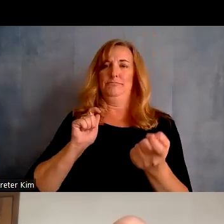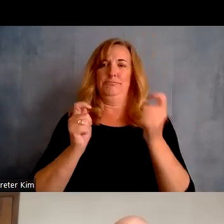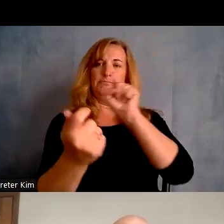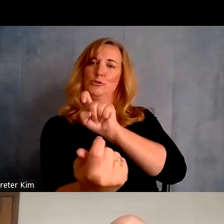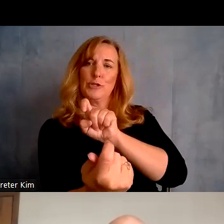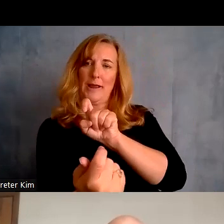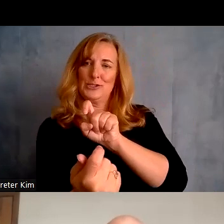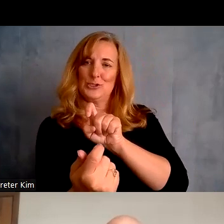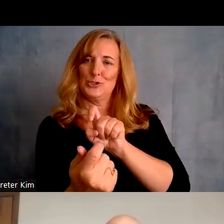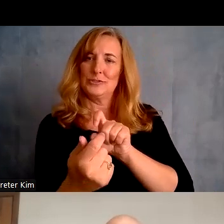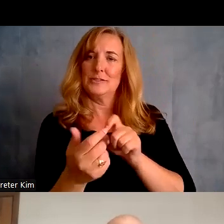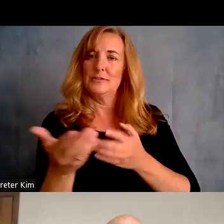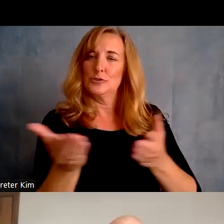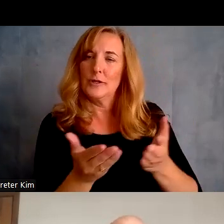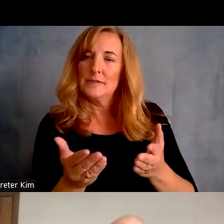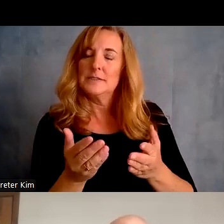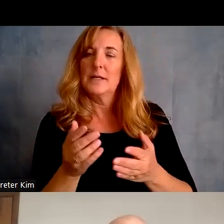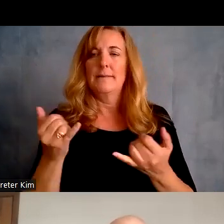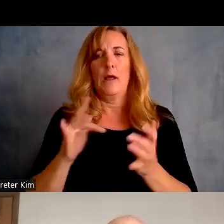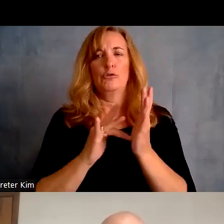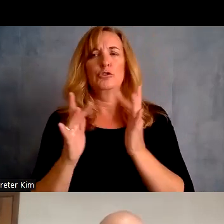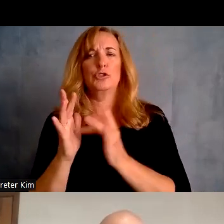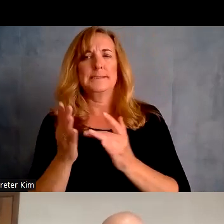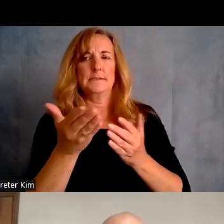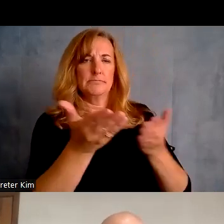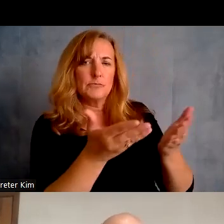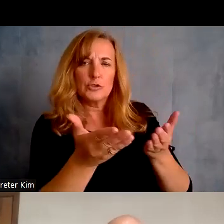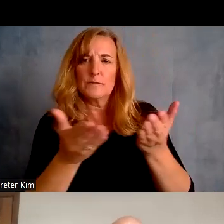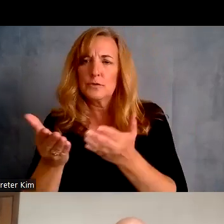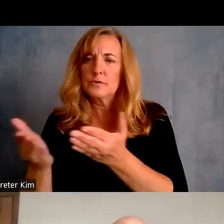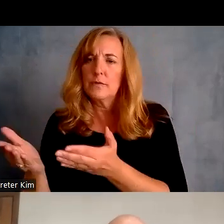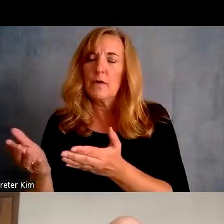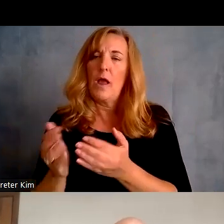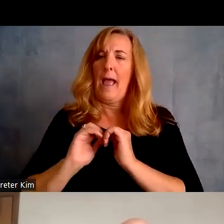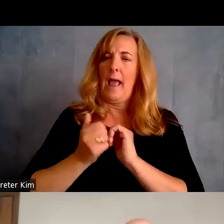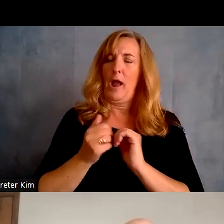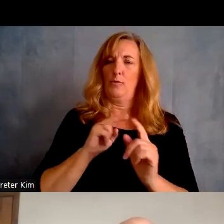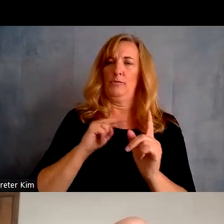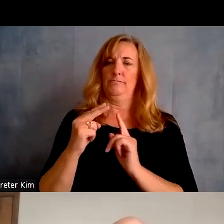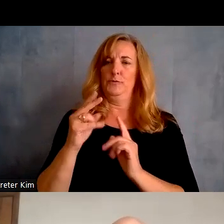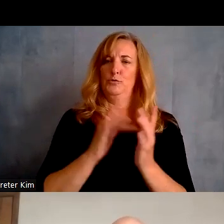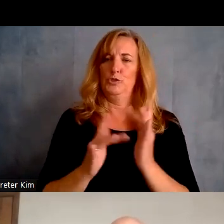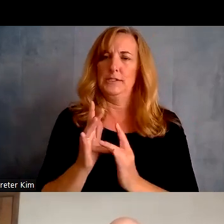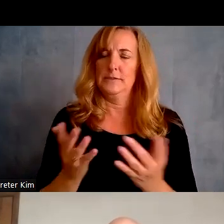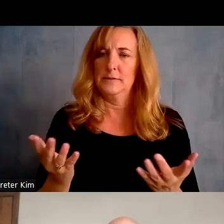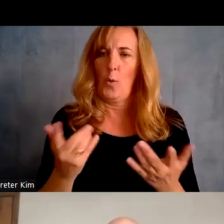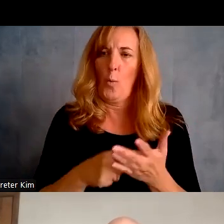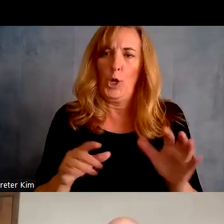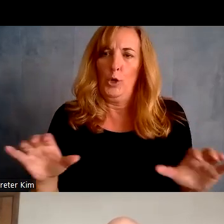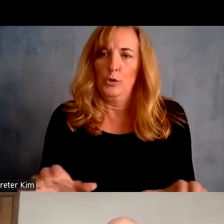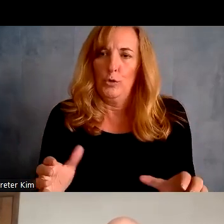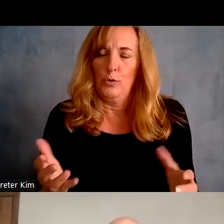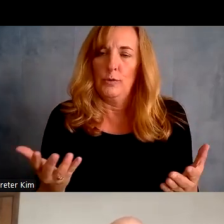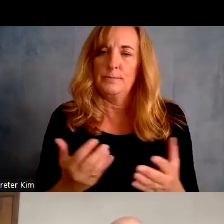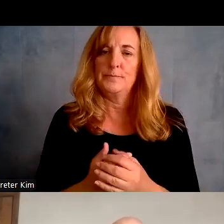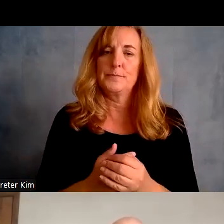important issue is, what do you do with Jesus? How do you receive Jesus? And the Zacchaeus moment is